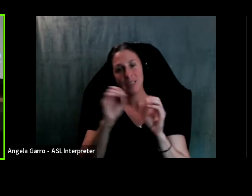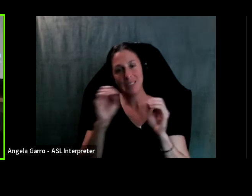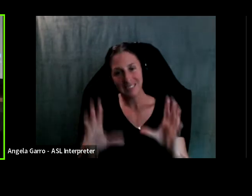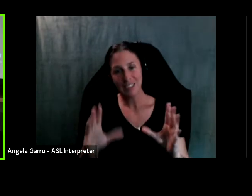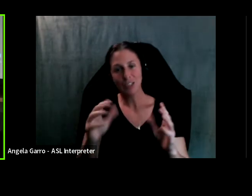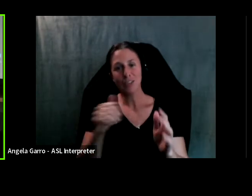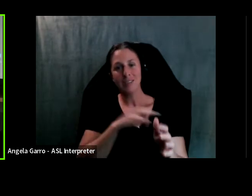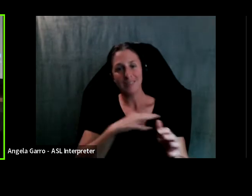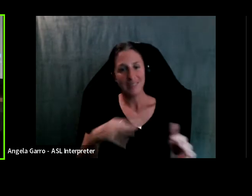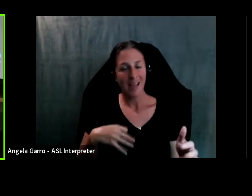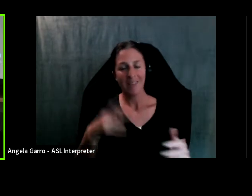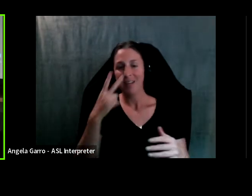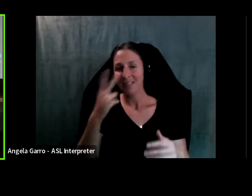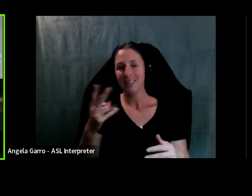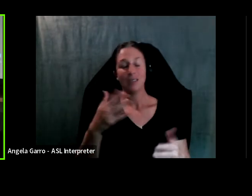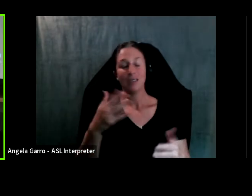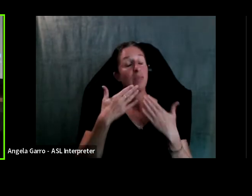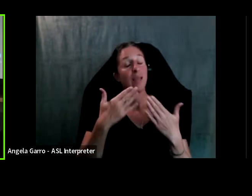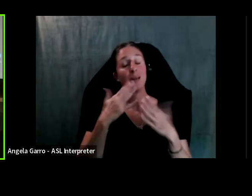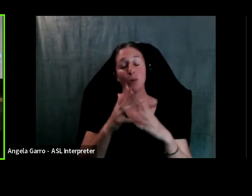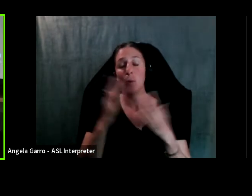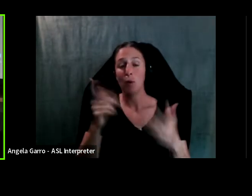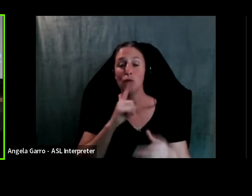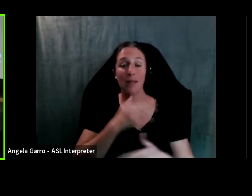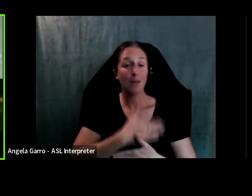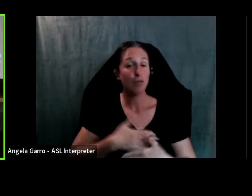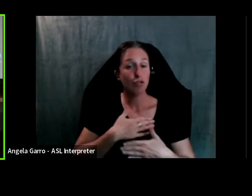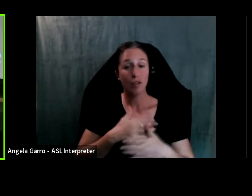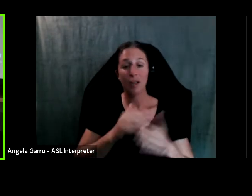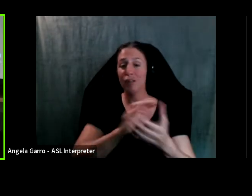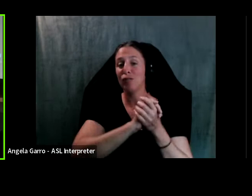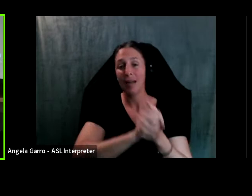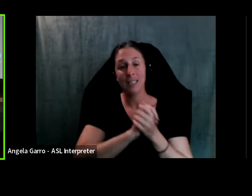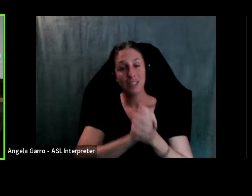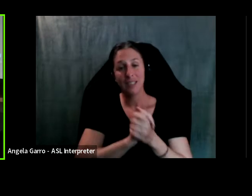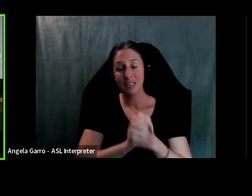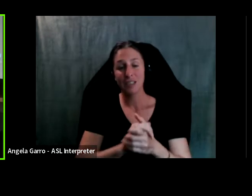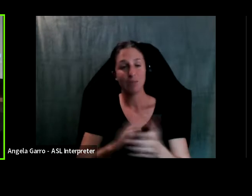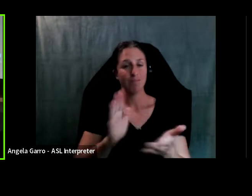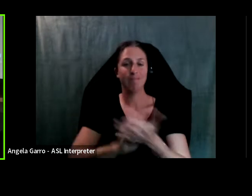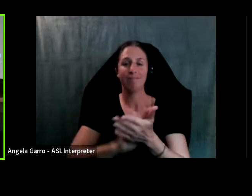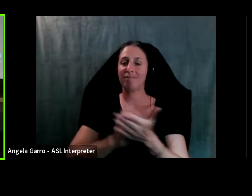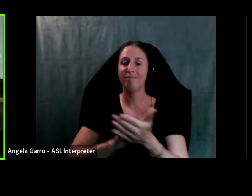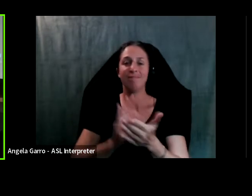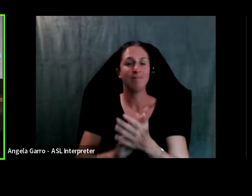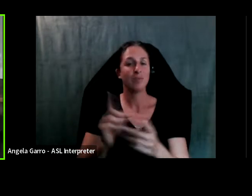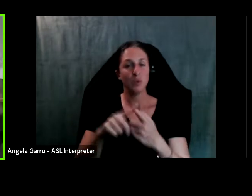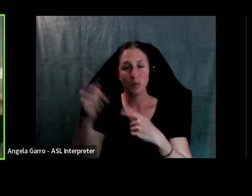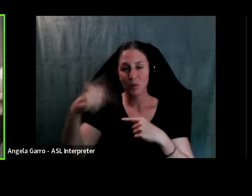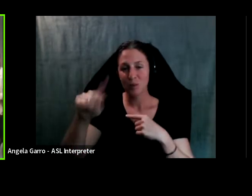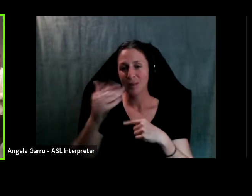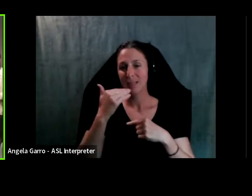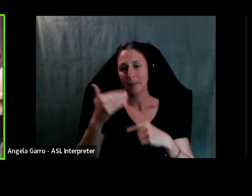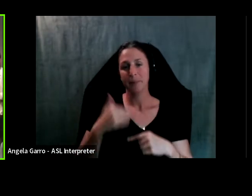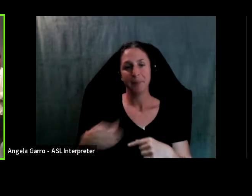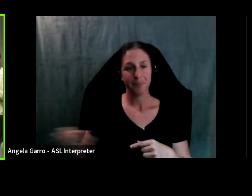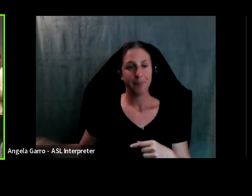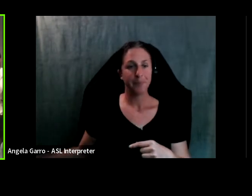So thank you so much. We really appreciate that. Congratulations. And we're really kudos to you guys. Thank you. Thank you. Thank you.